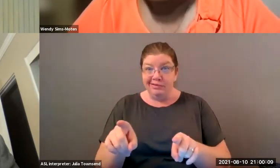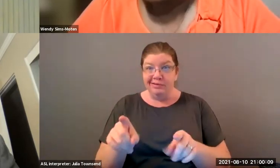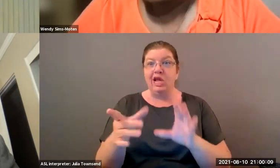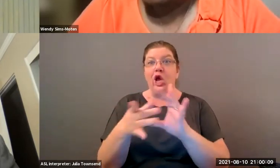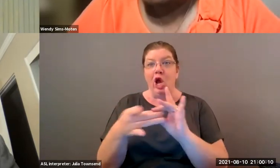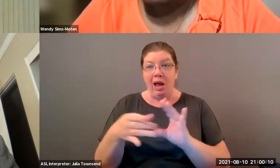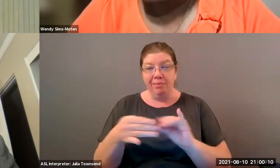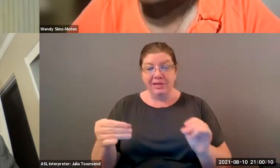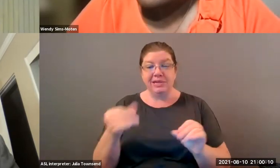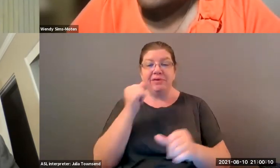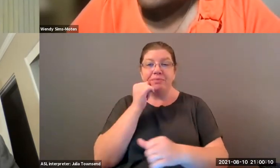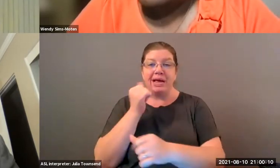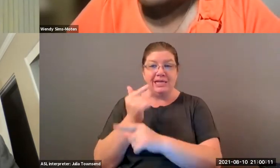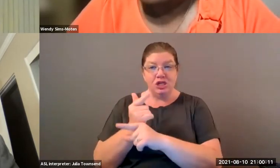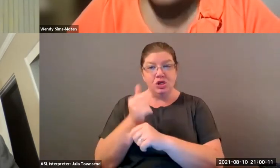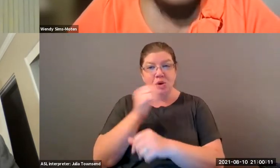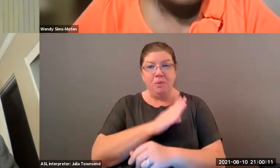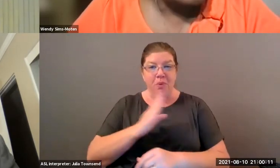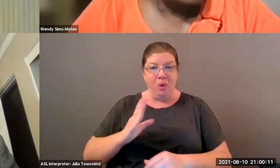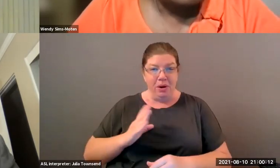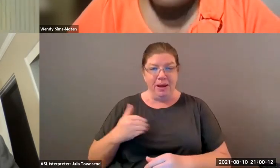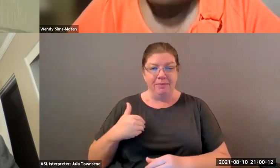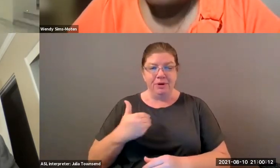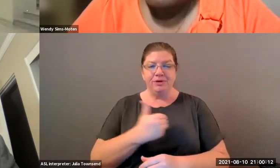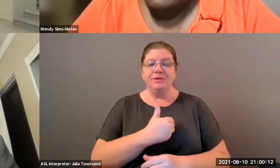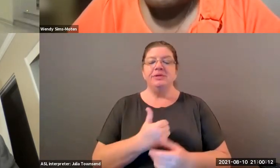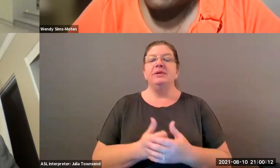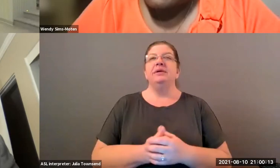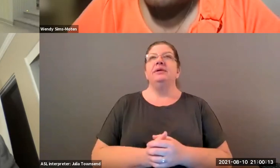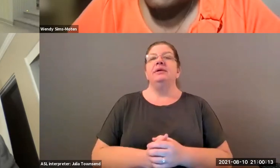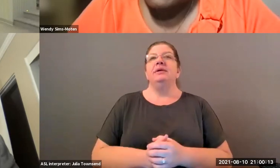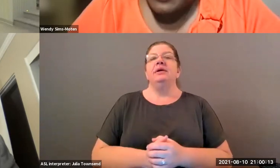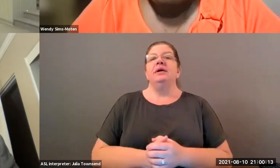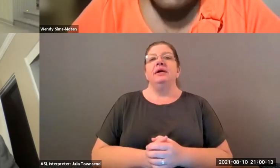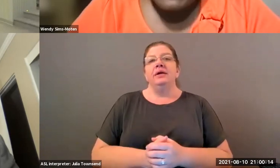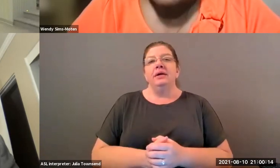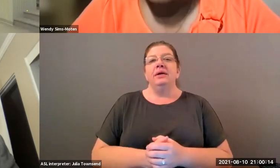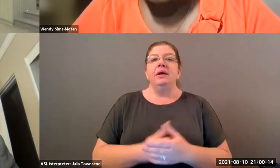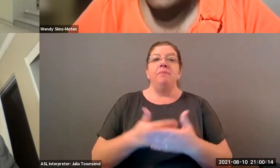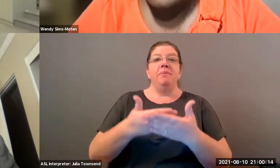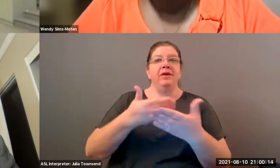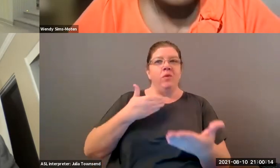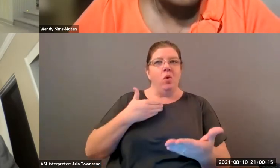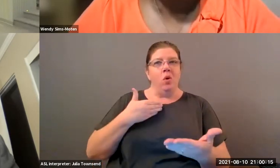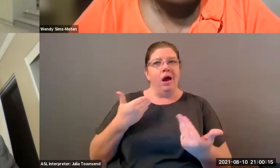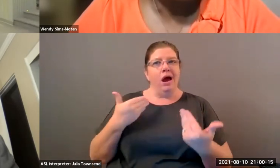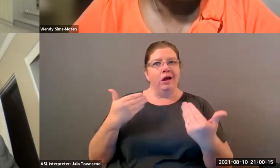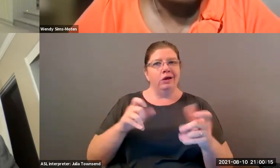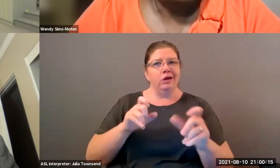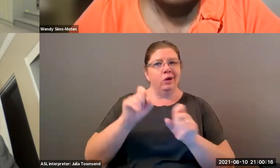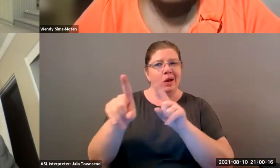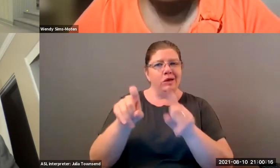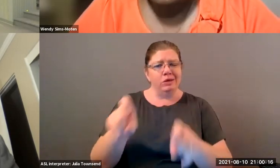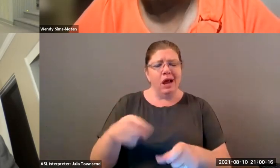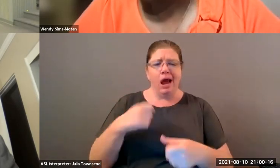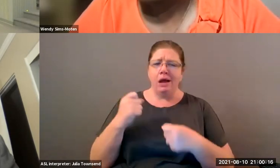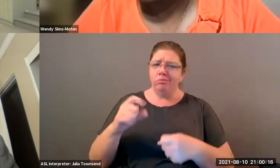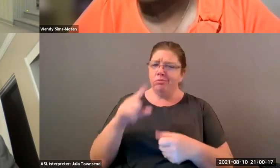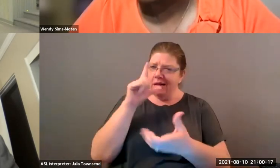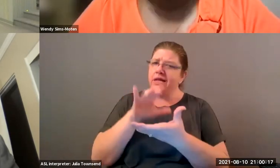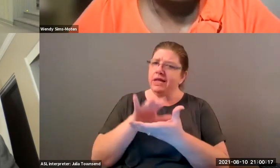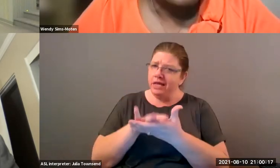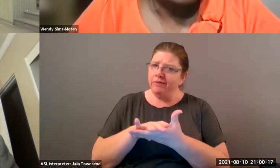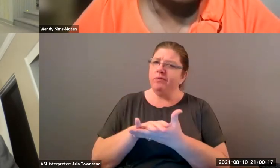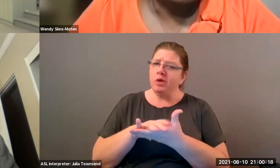comments of my sister board members. And before I make my question is I have every belief that we're going to come to